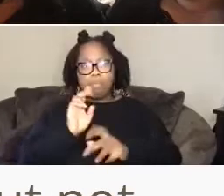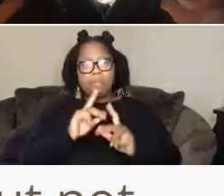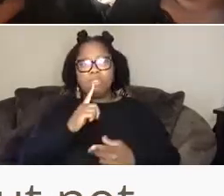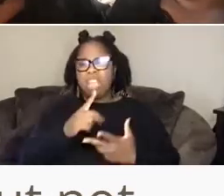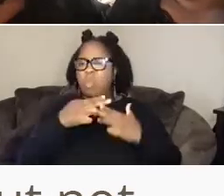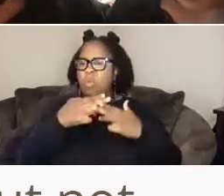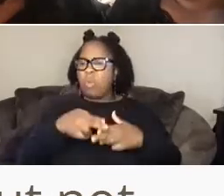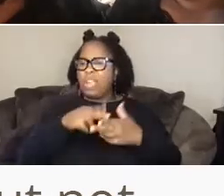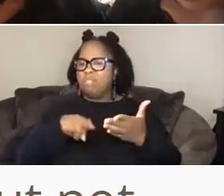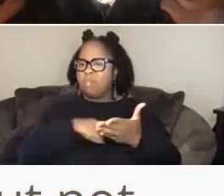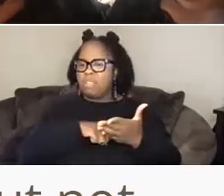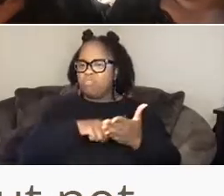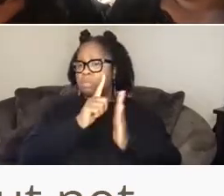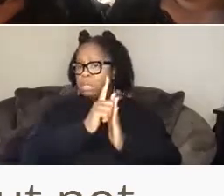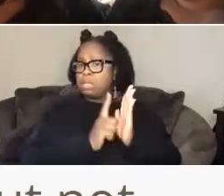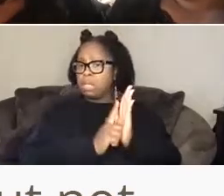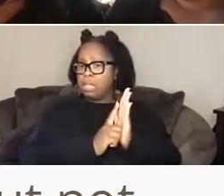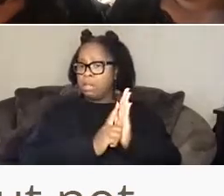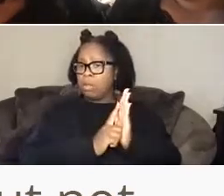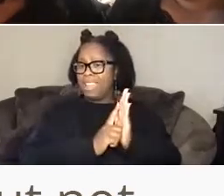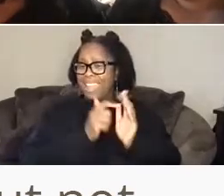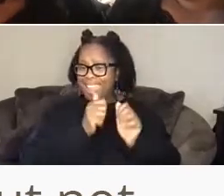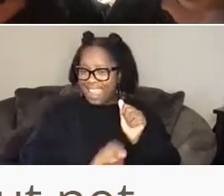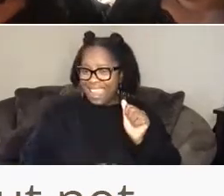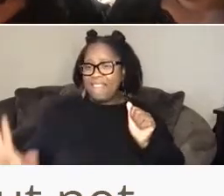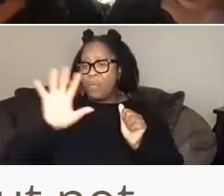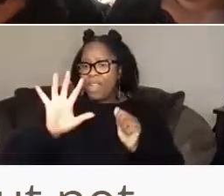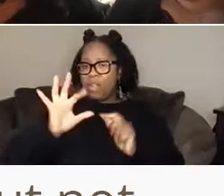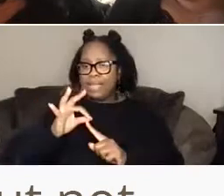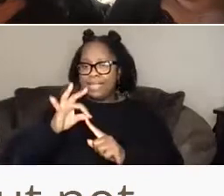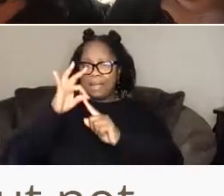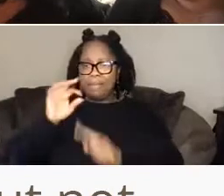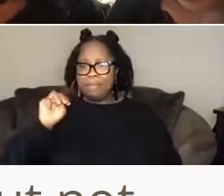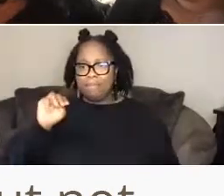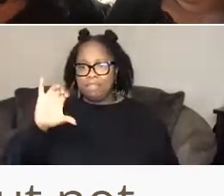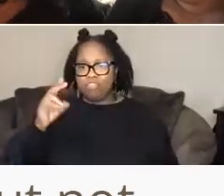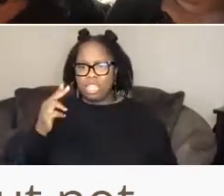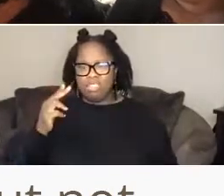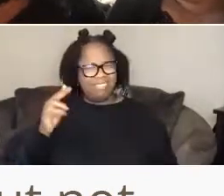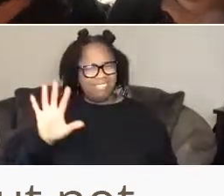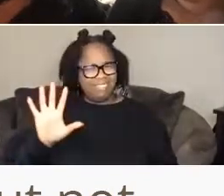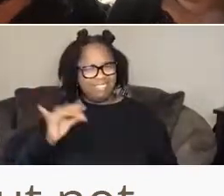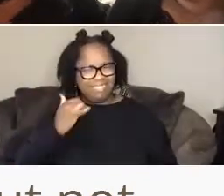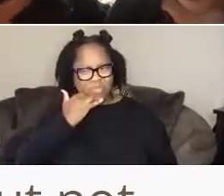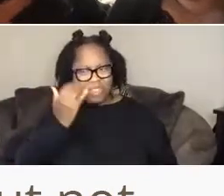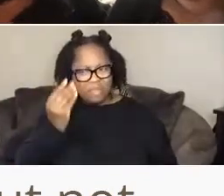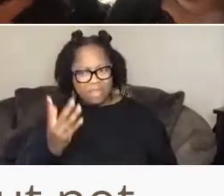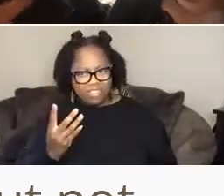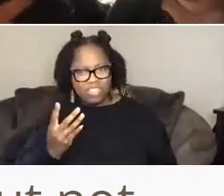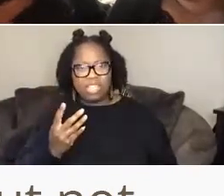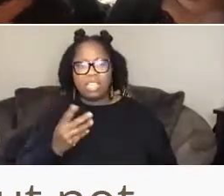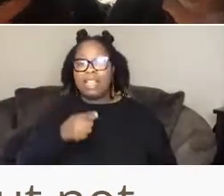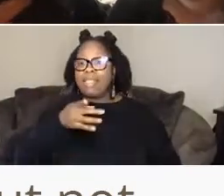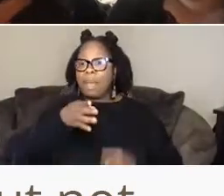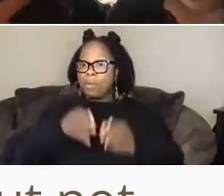discrimination is legal in all the states except Michigan. And it is very misleading to say that. What I think the person is meaning to